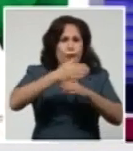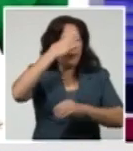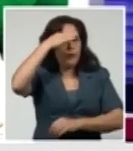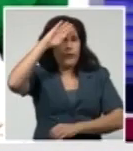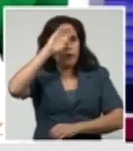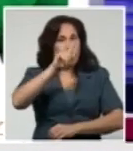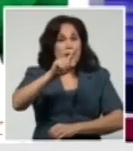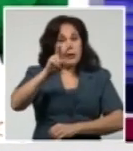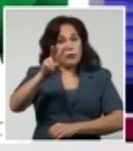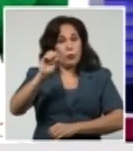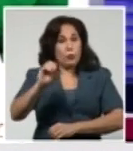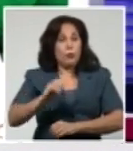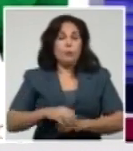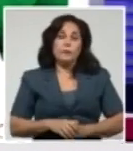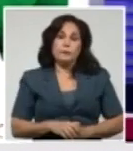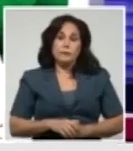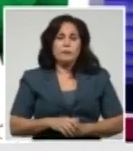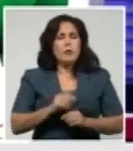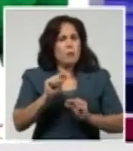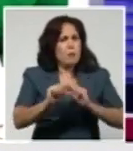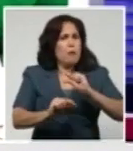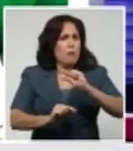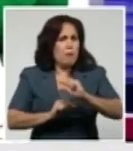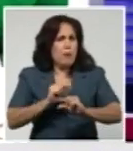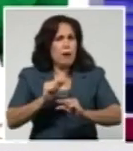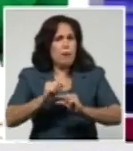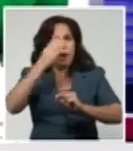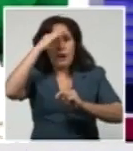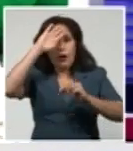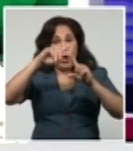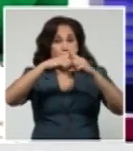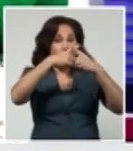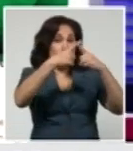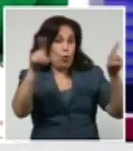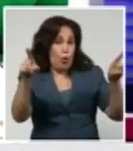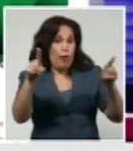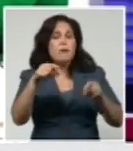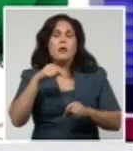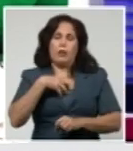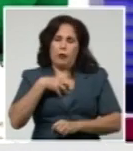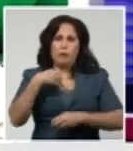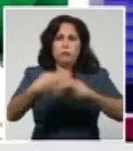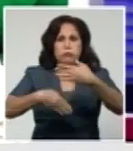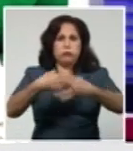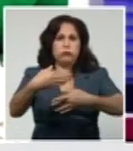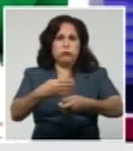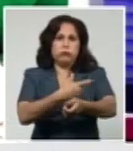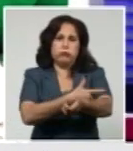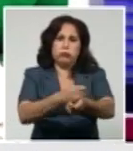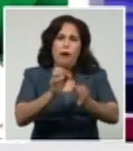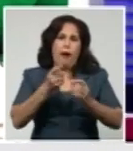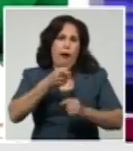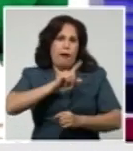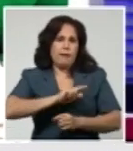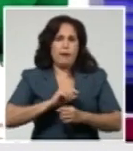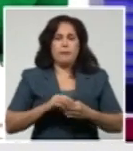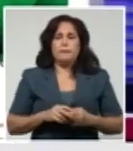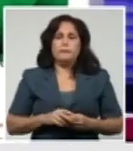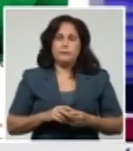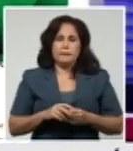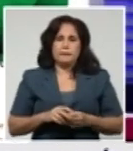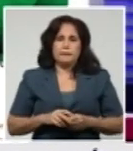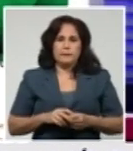cases yesterday are confirmed case contacts. Regarding such cases, a new protocol has been